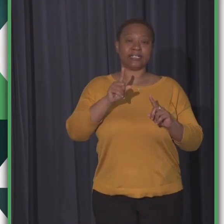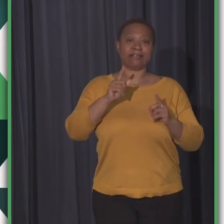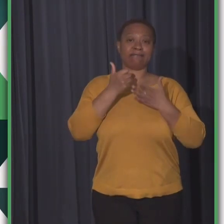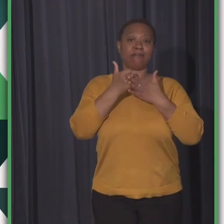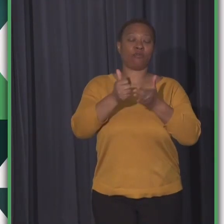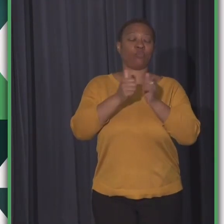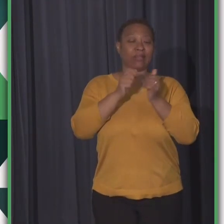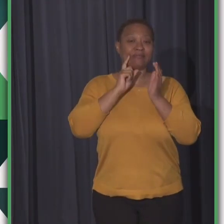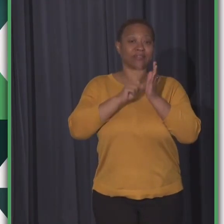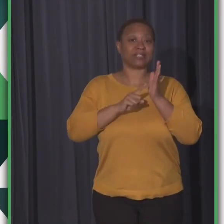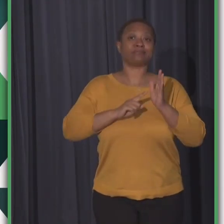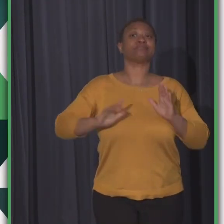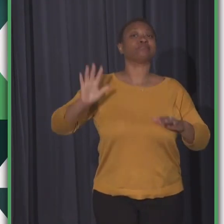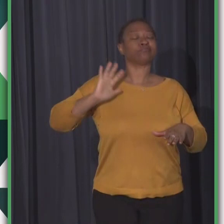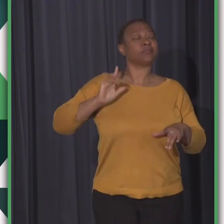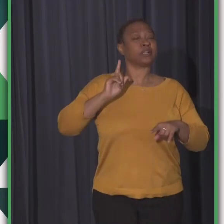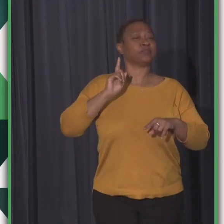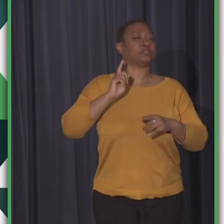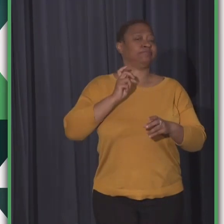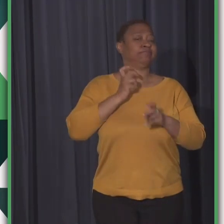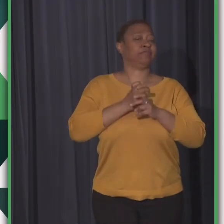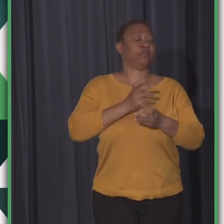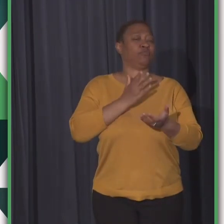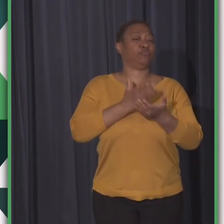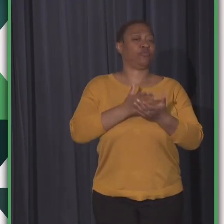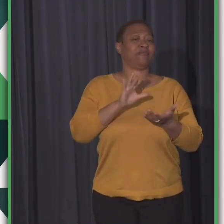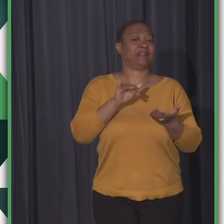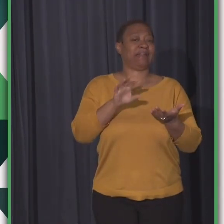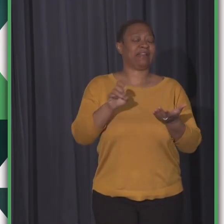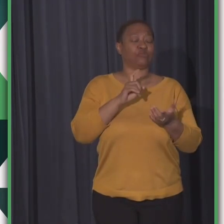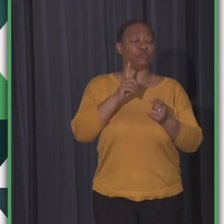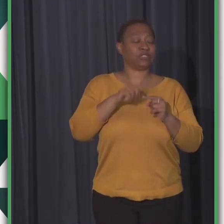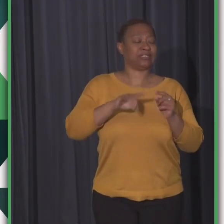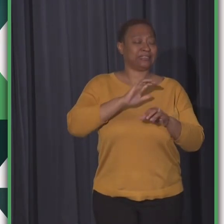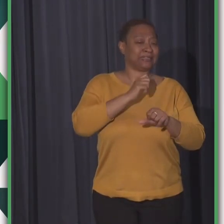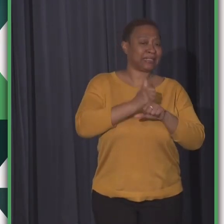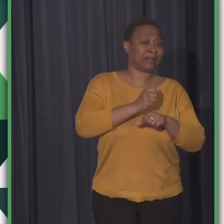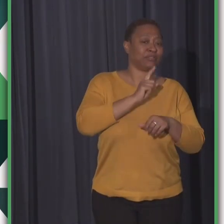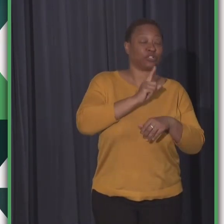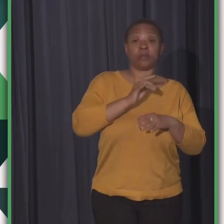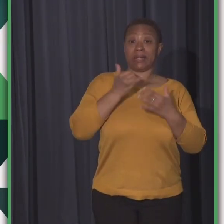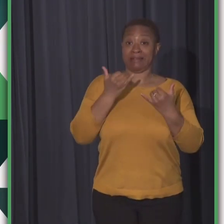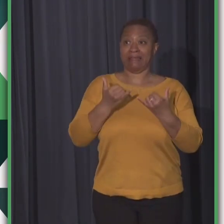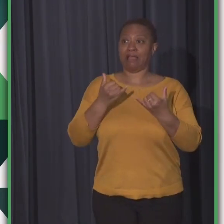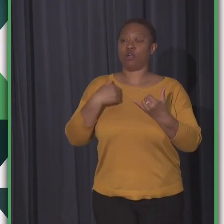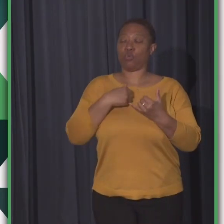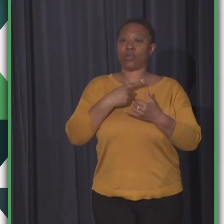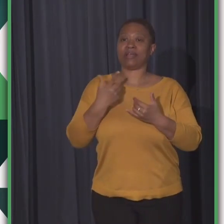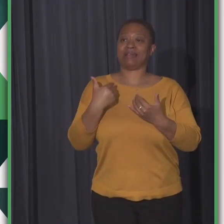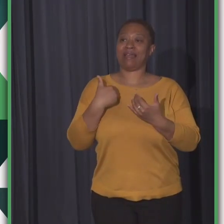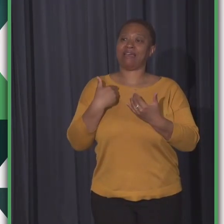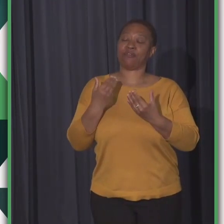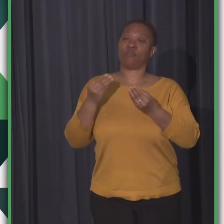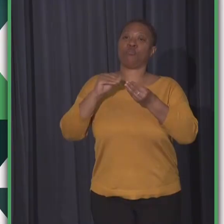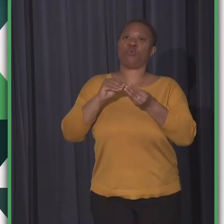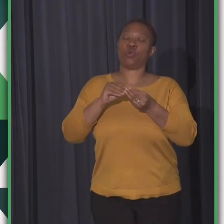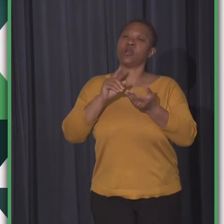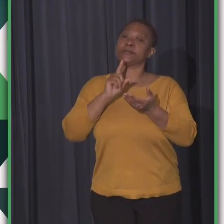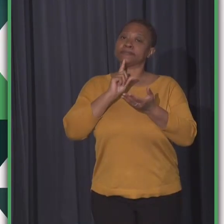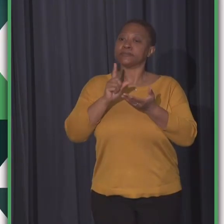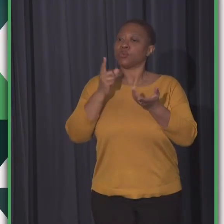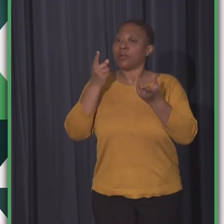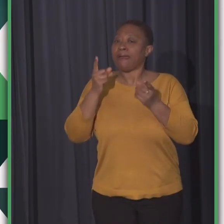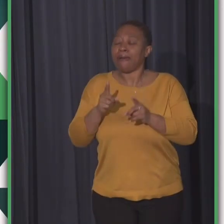was a time when it was very difficult to prove cases. We're now able to establish with certainty, or relatively more certainty,